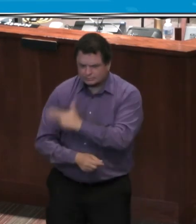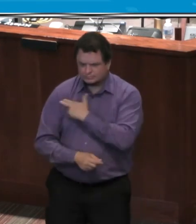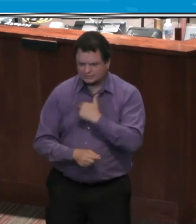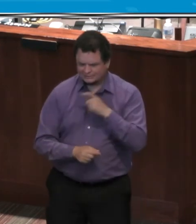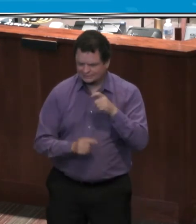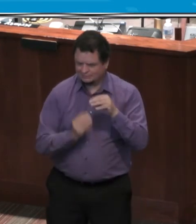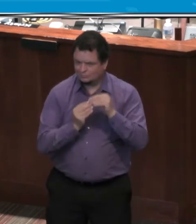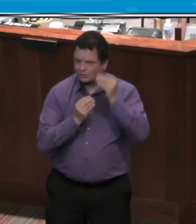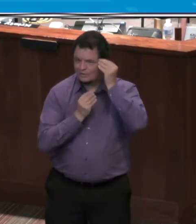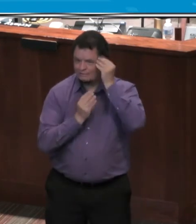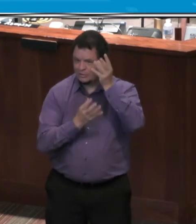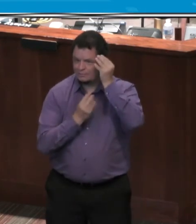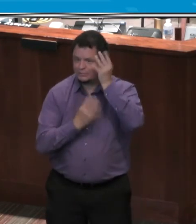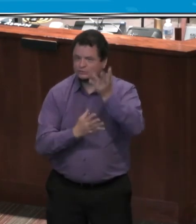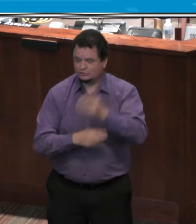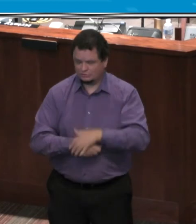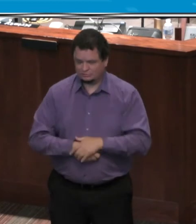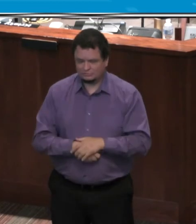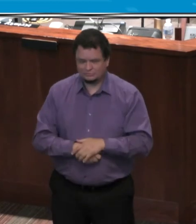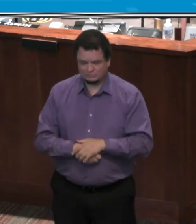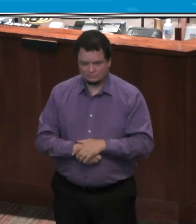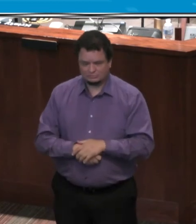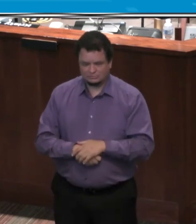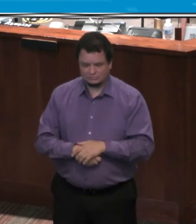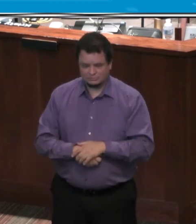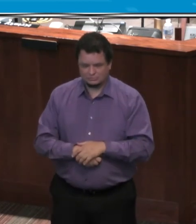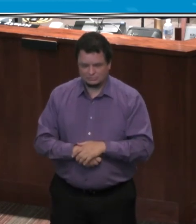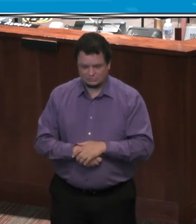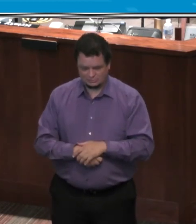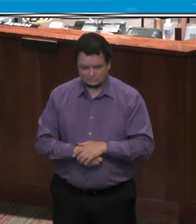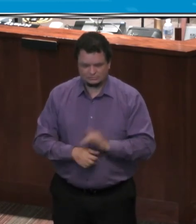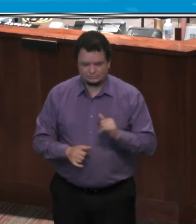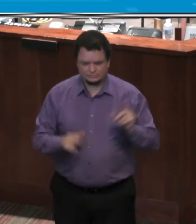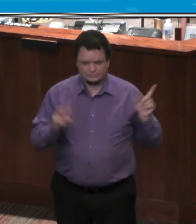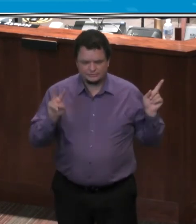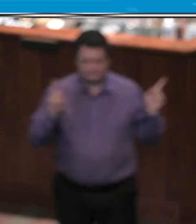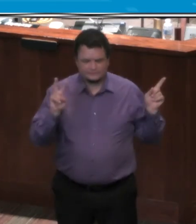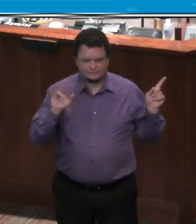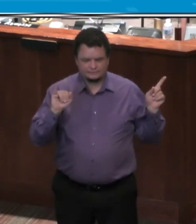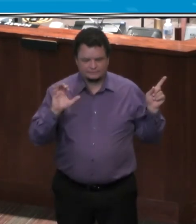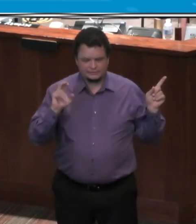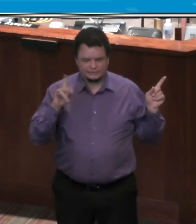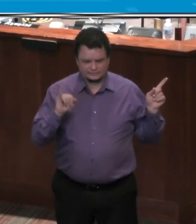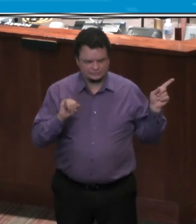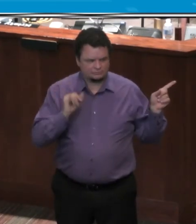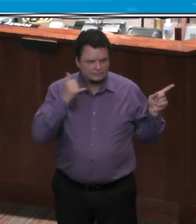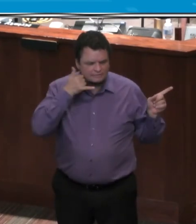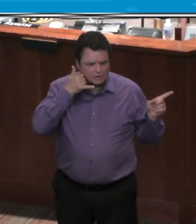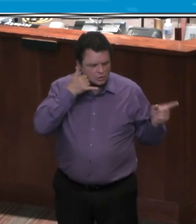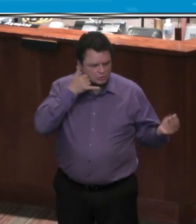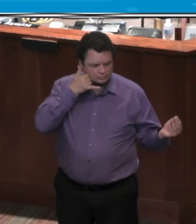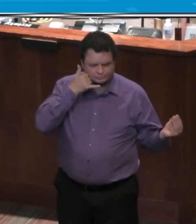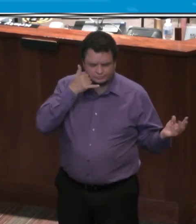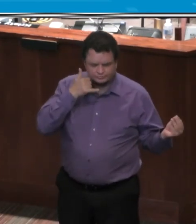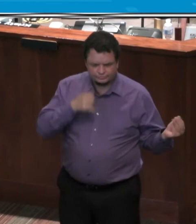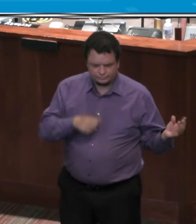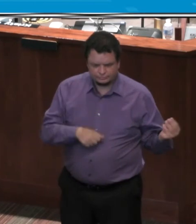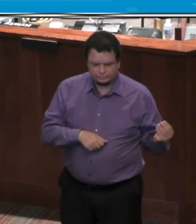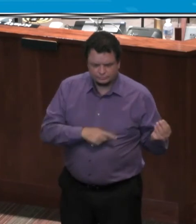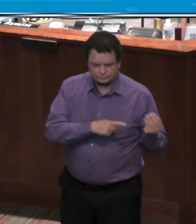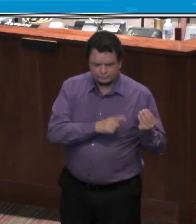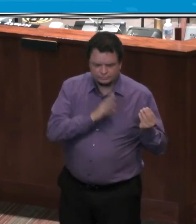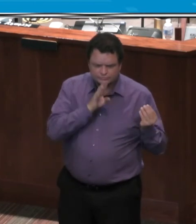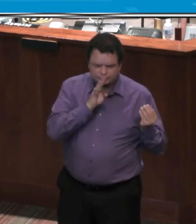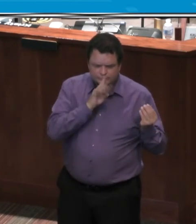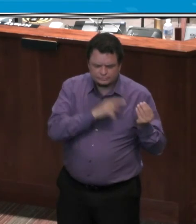Yes, Vicki. Steve, I have a question for you. With all of the concern of folks going back to college, have